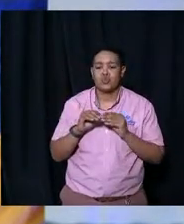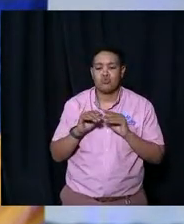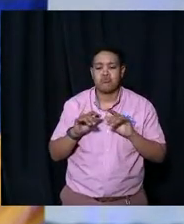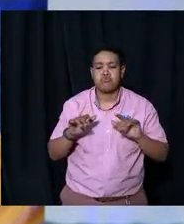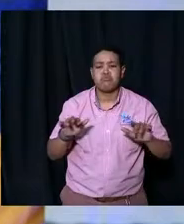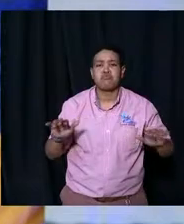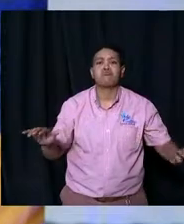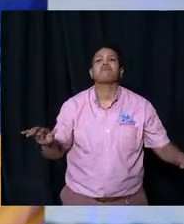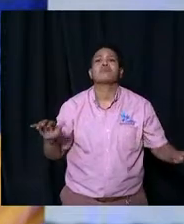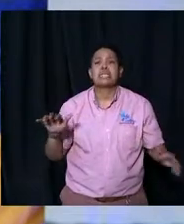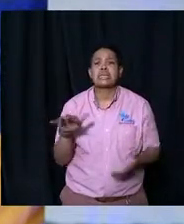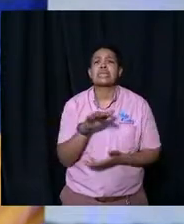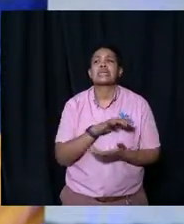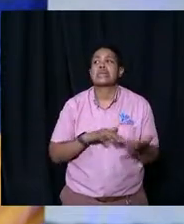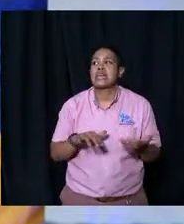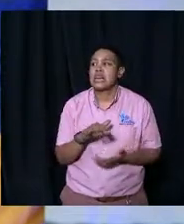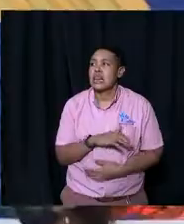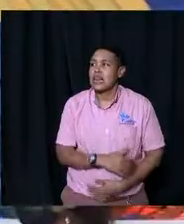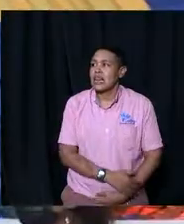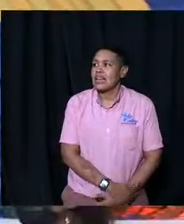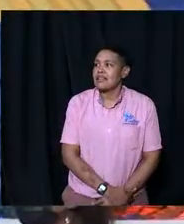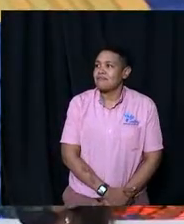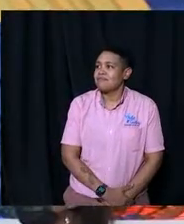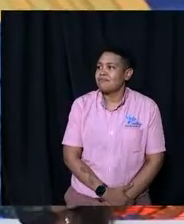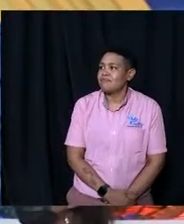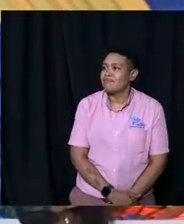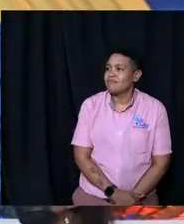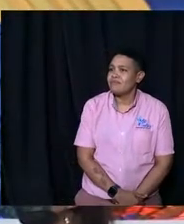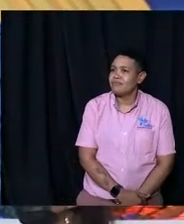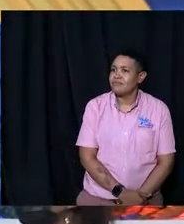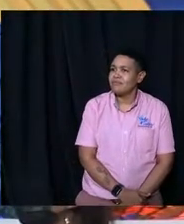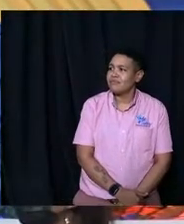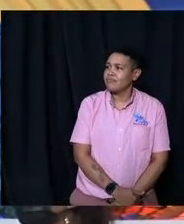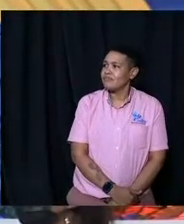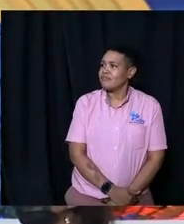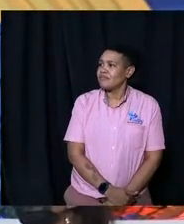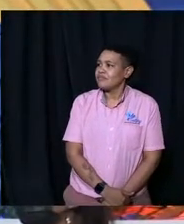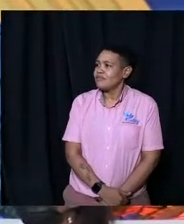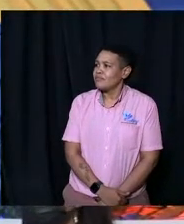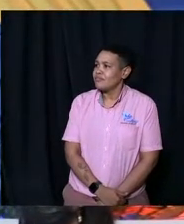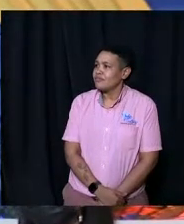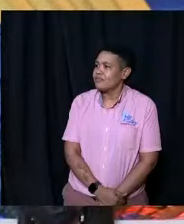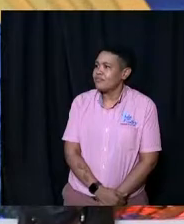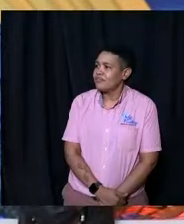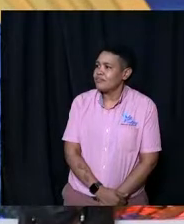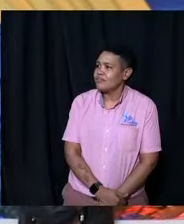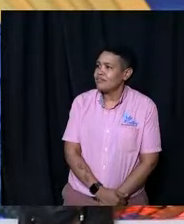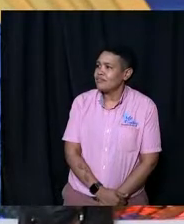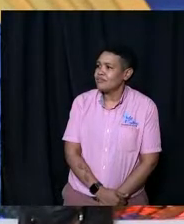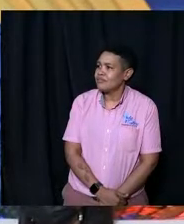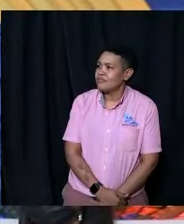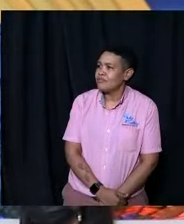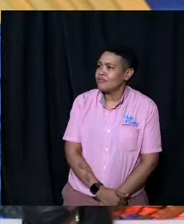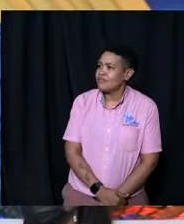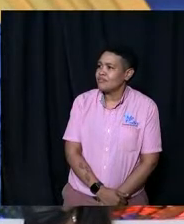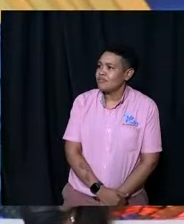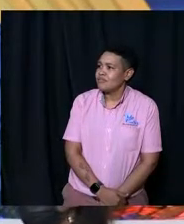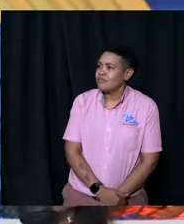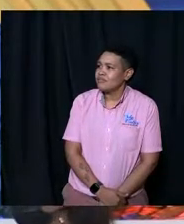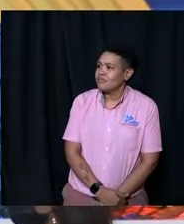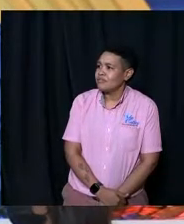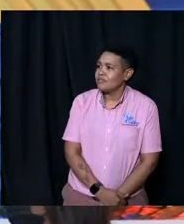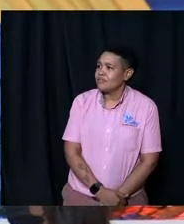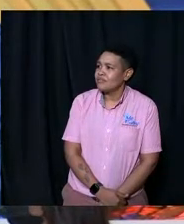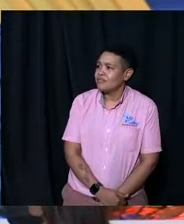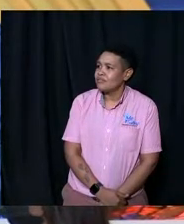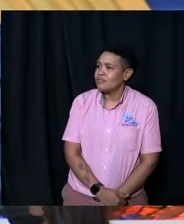I would have a question, though, unfortunately. I think that your mic is rubbing against something. Am I correct? Oh. Is it rubbing against something? Maybe when I took the mask off.